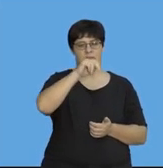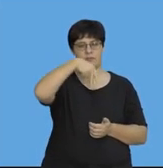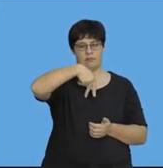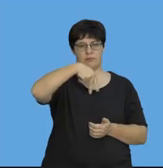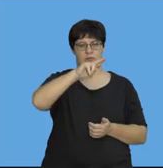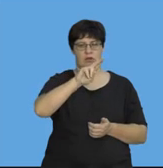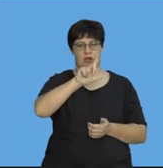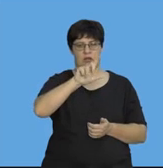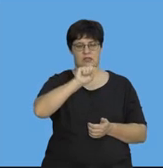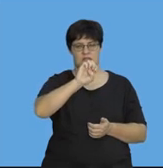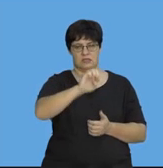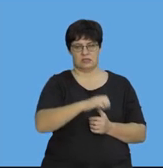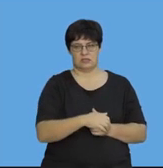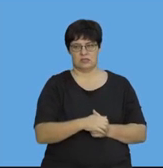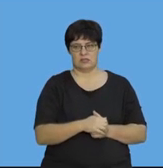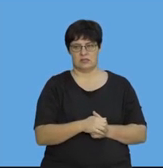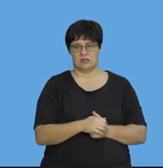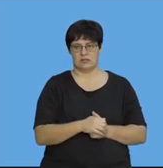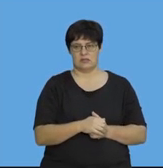want impulse. No, that way.